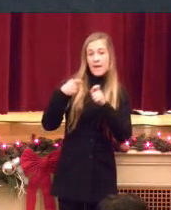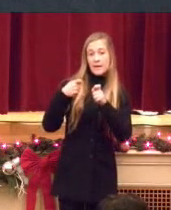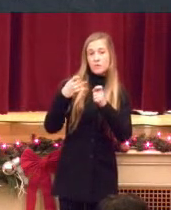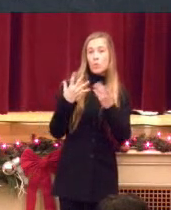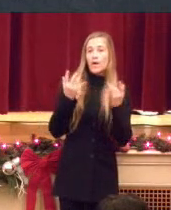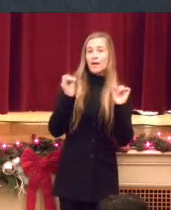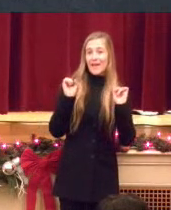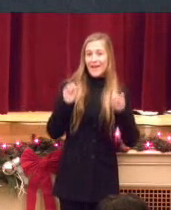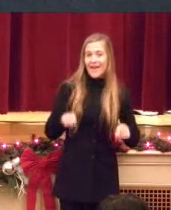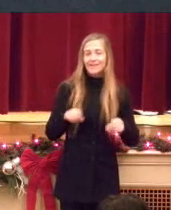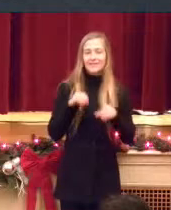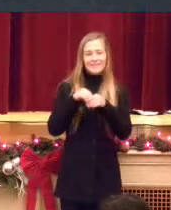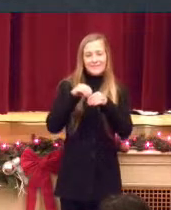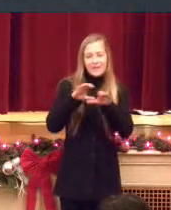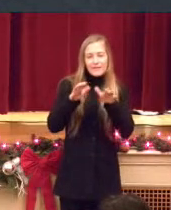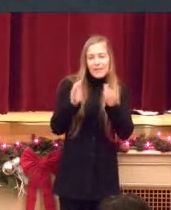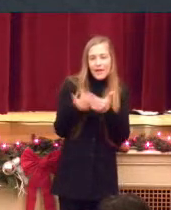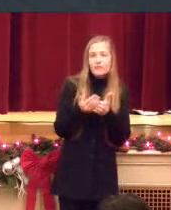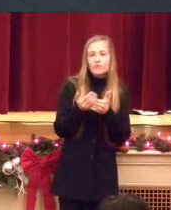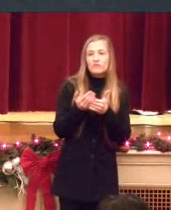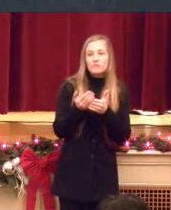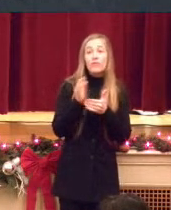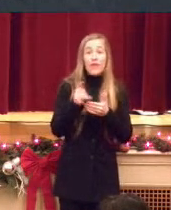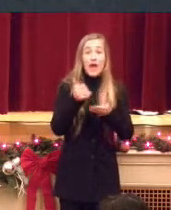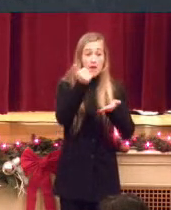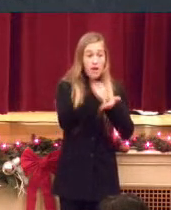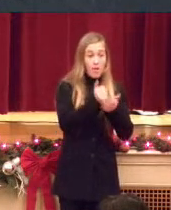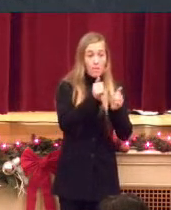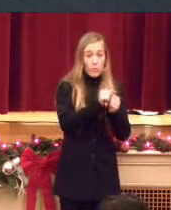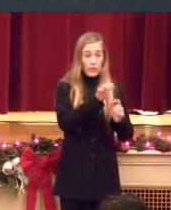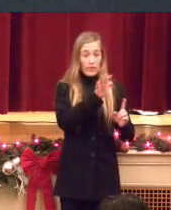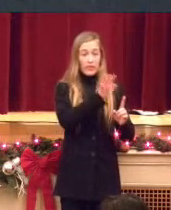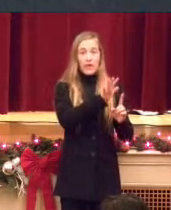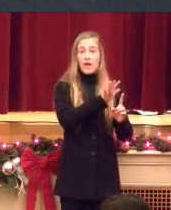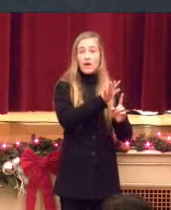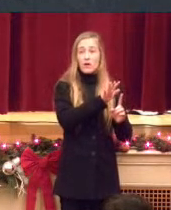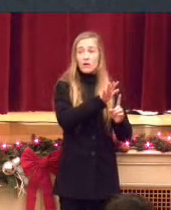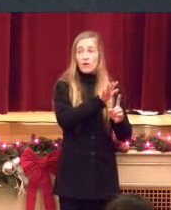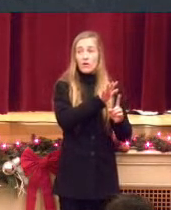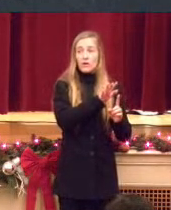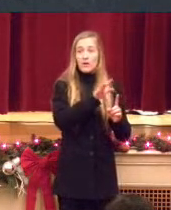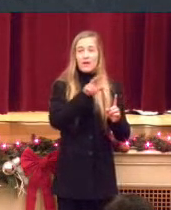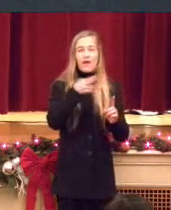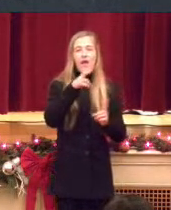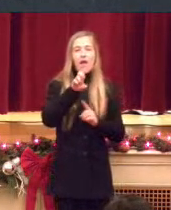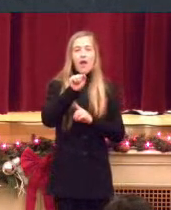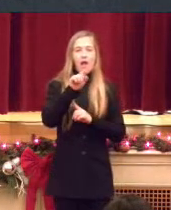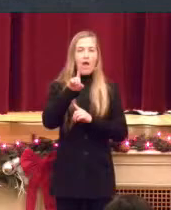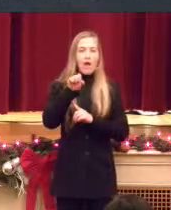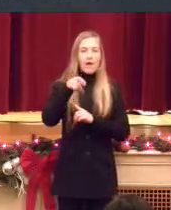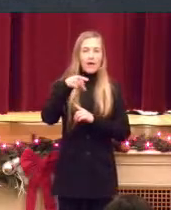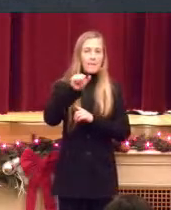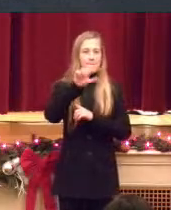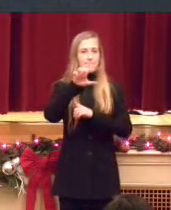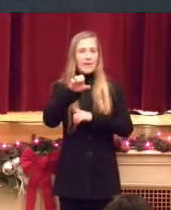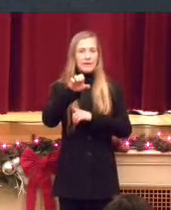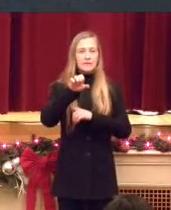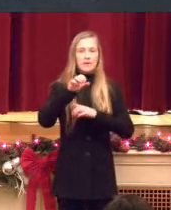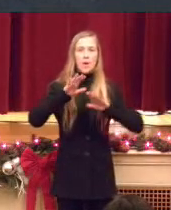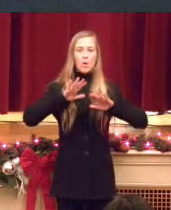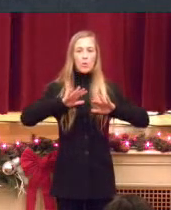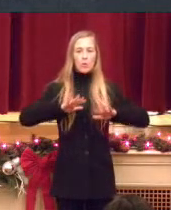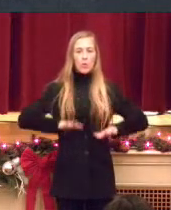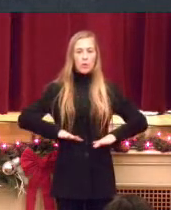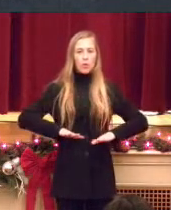can in the classroom as well. It both helps them with their own, headspace, my word, as well as helping